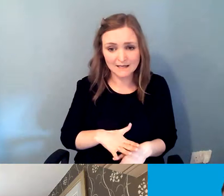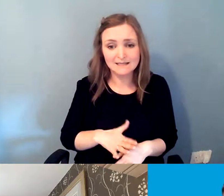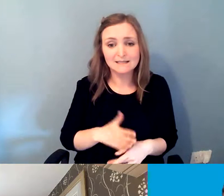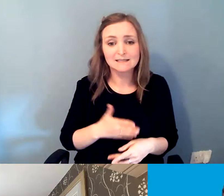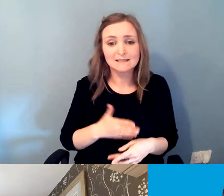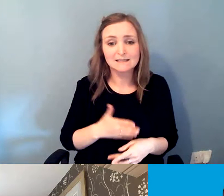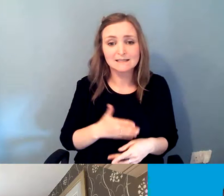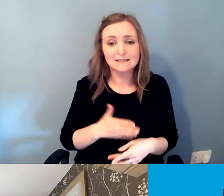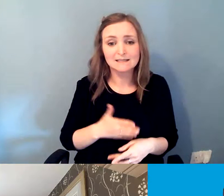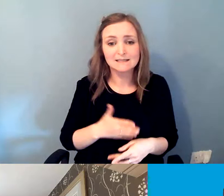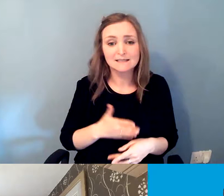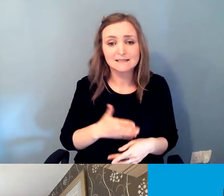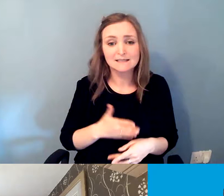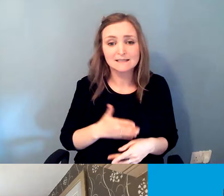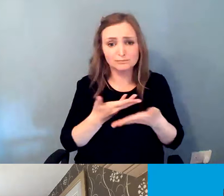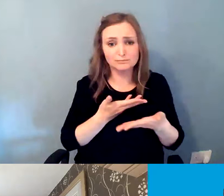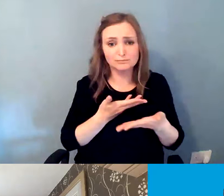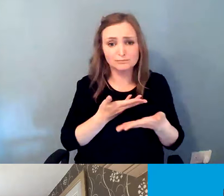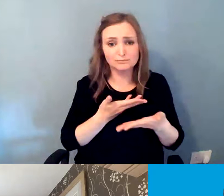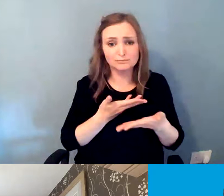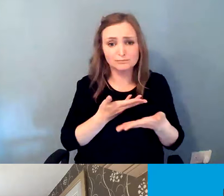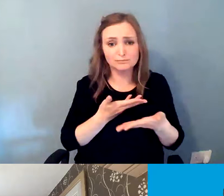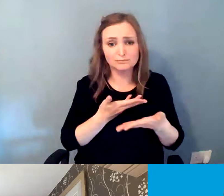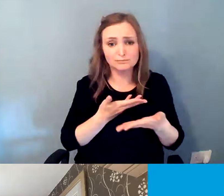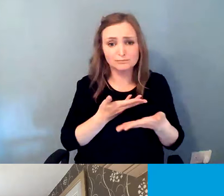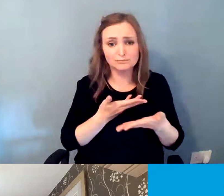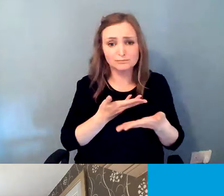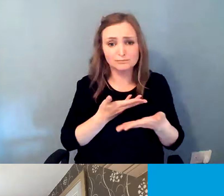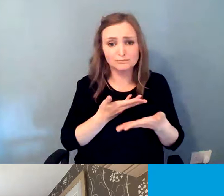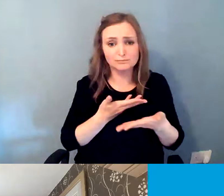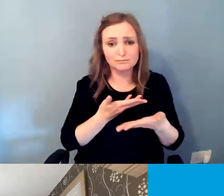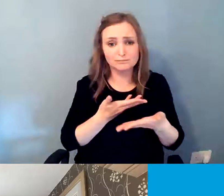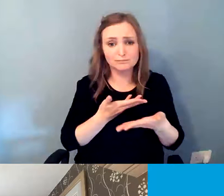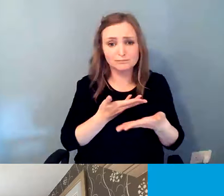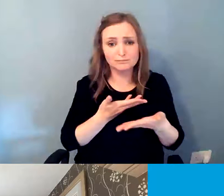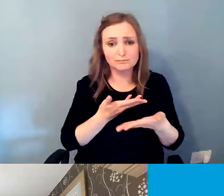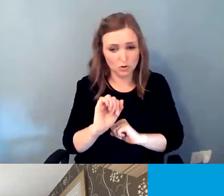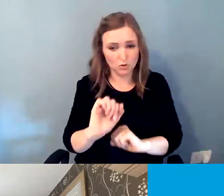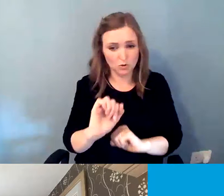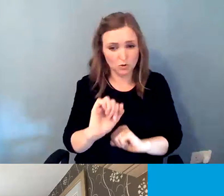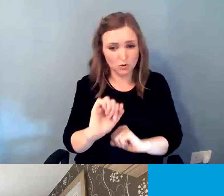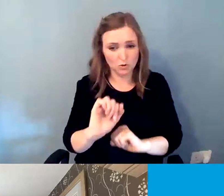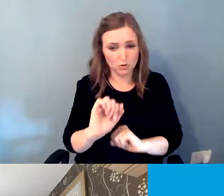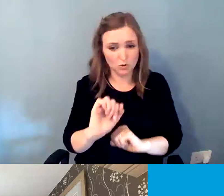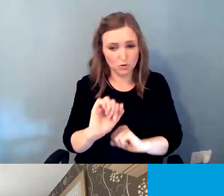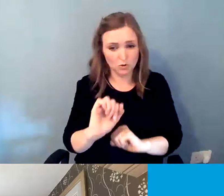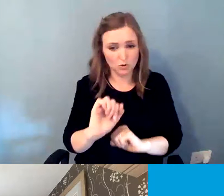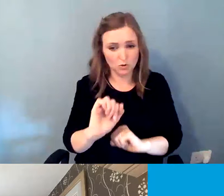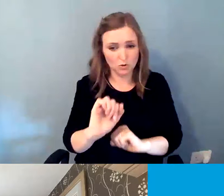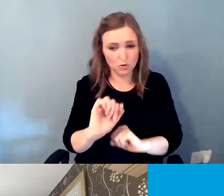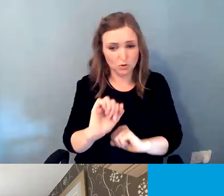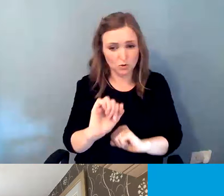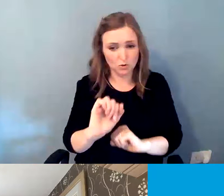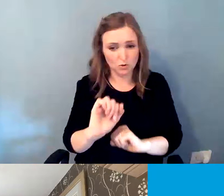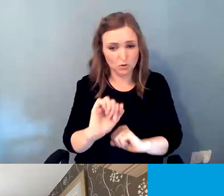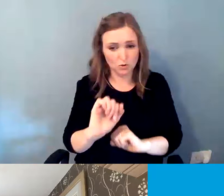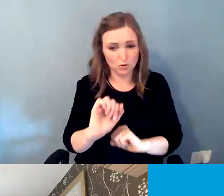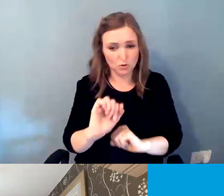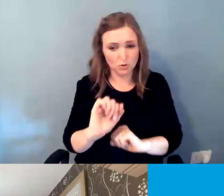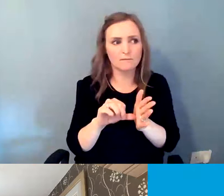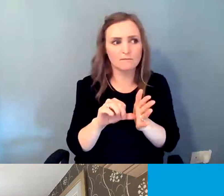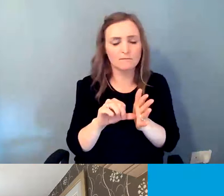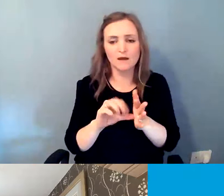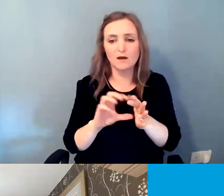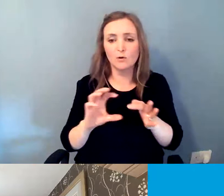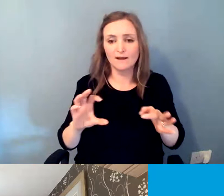and have it looked at. This will be a national problem about communication between teams at